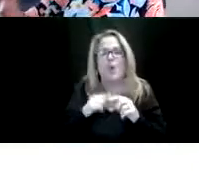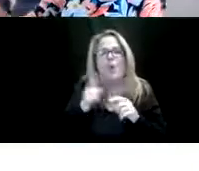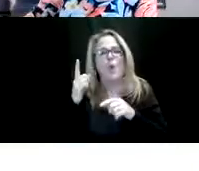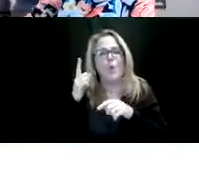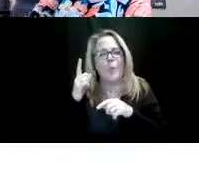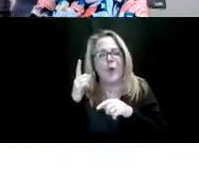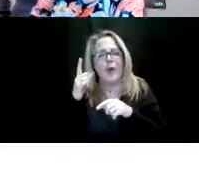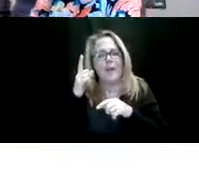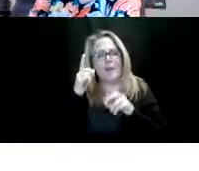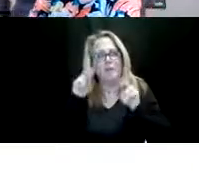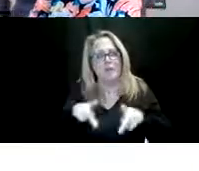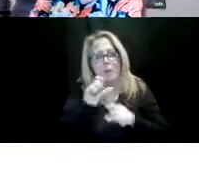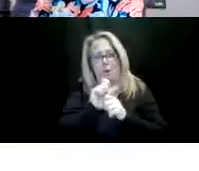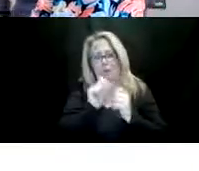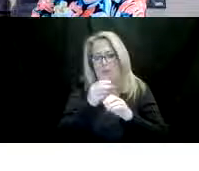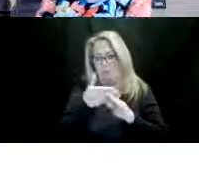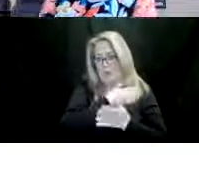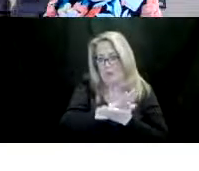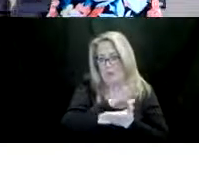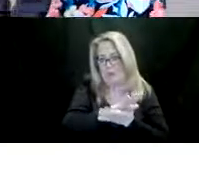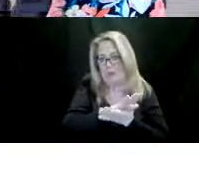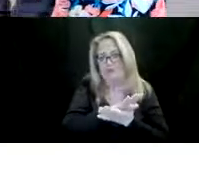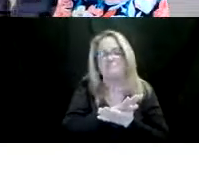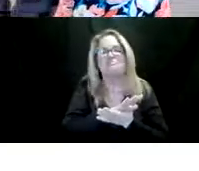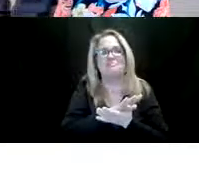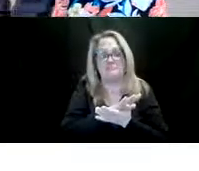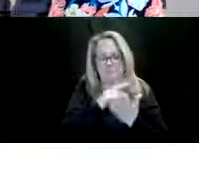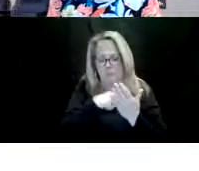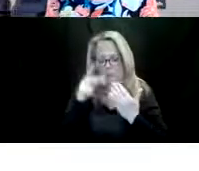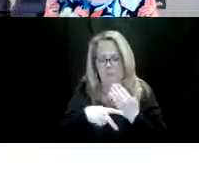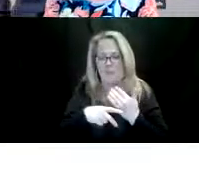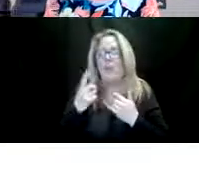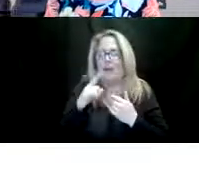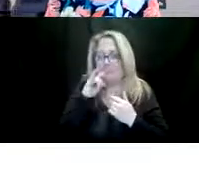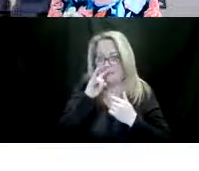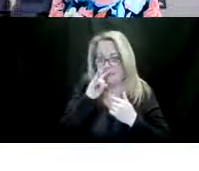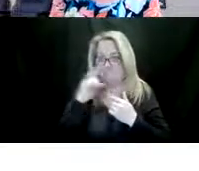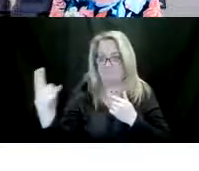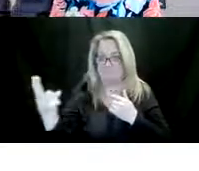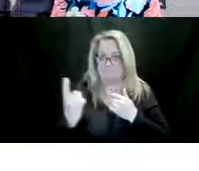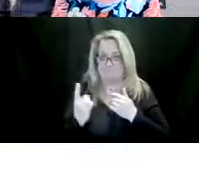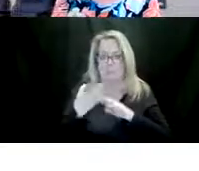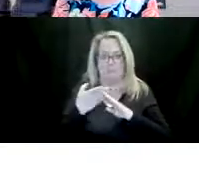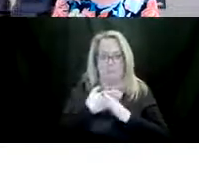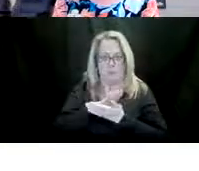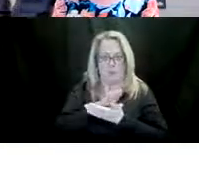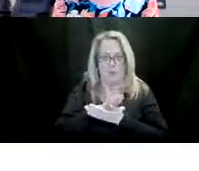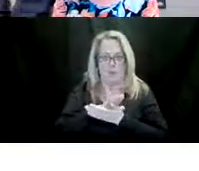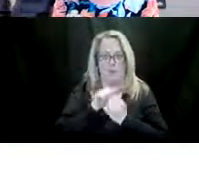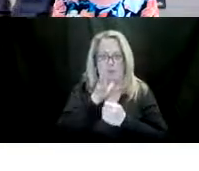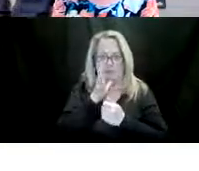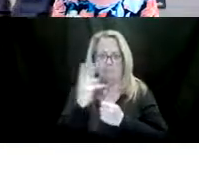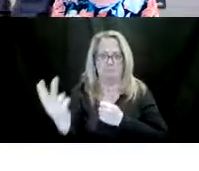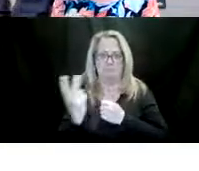on, a little guy came in with his mom, and he was being assessed for entry into the